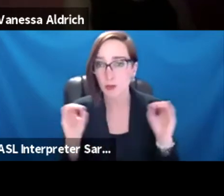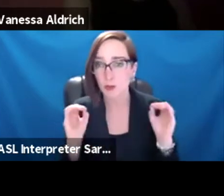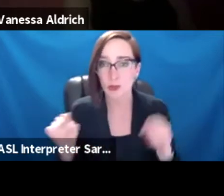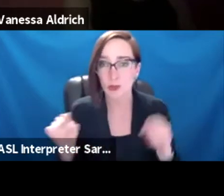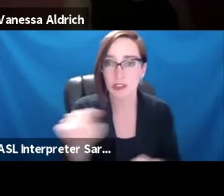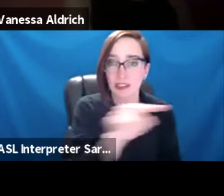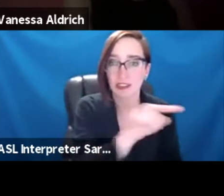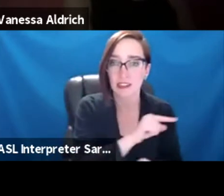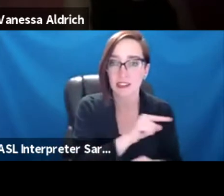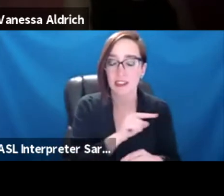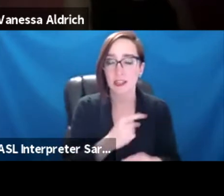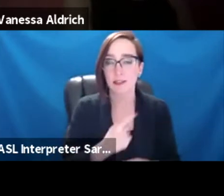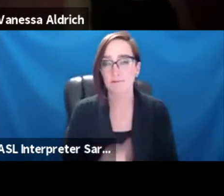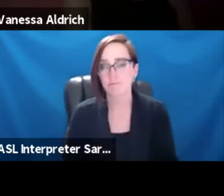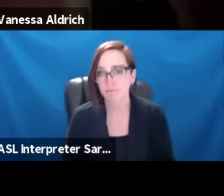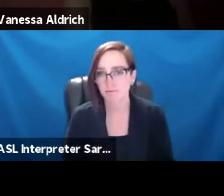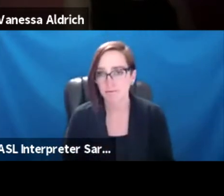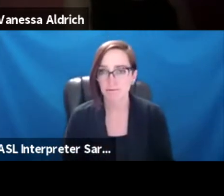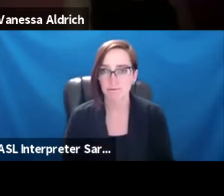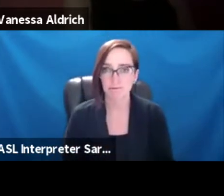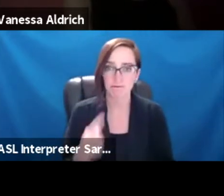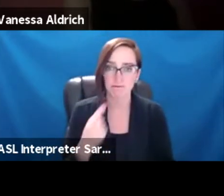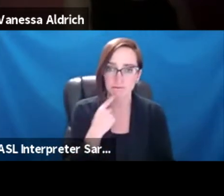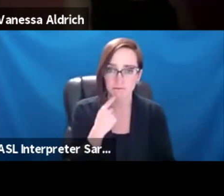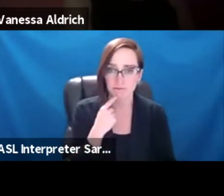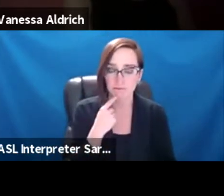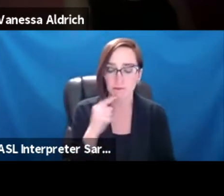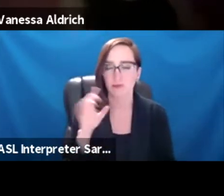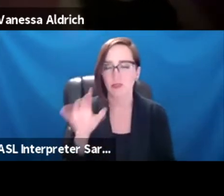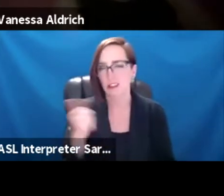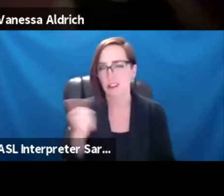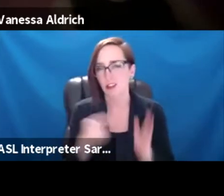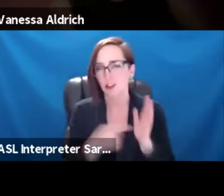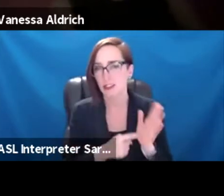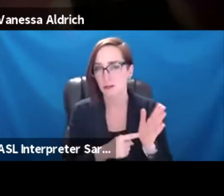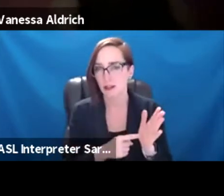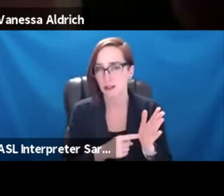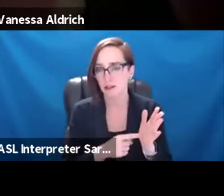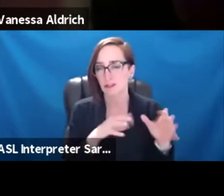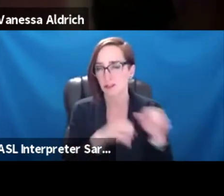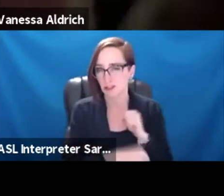These things, that's another gateway of grief.